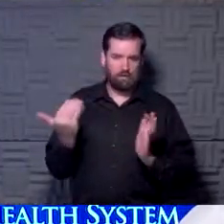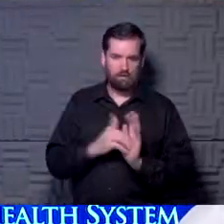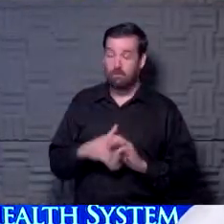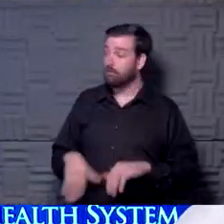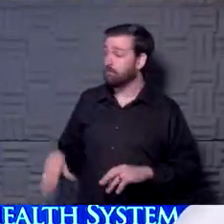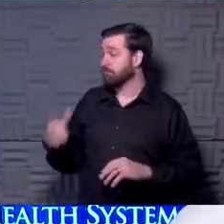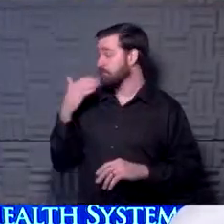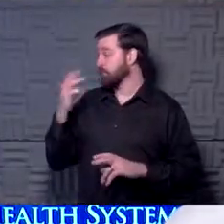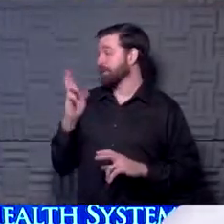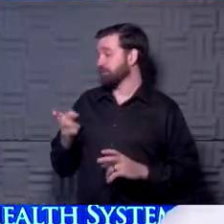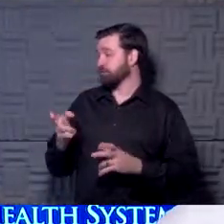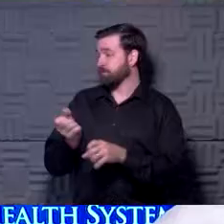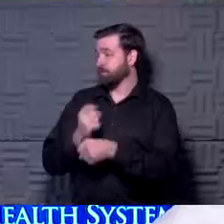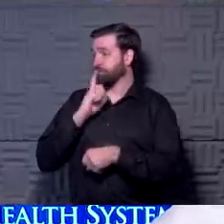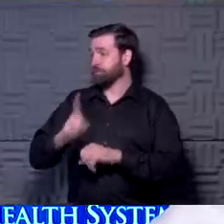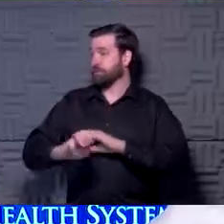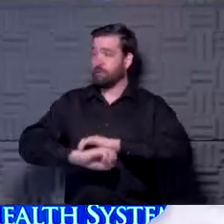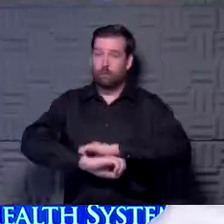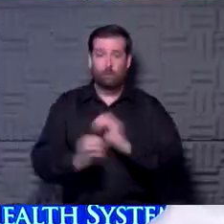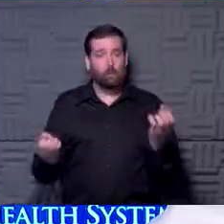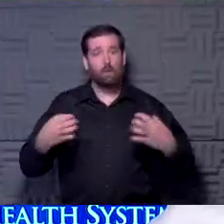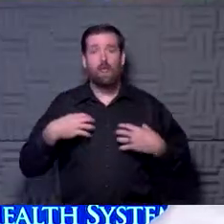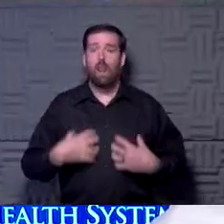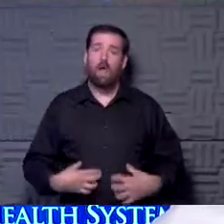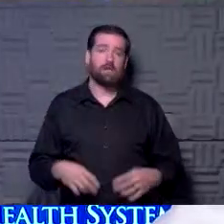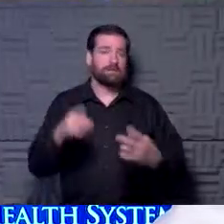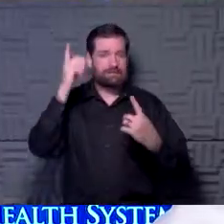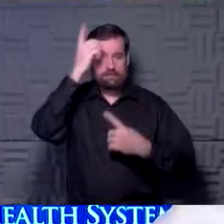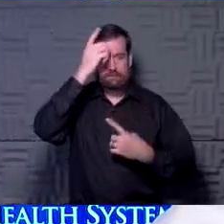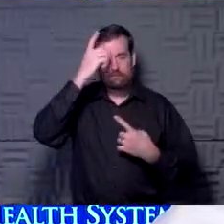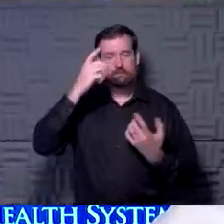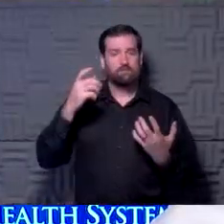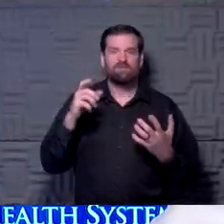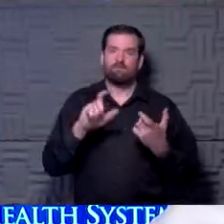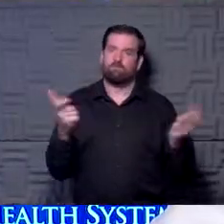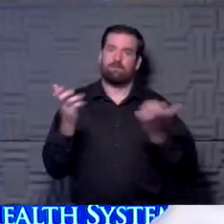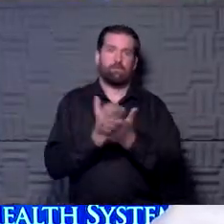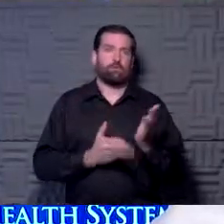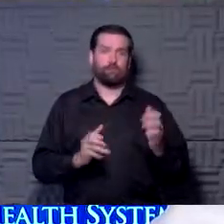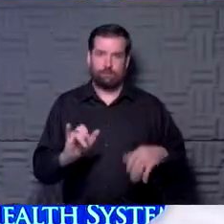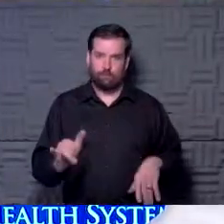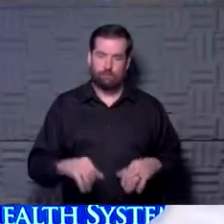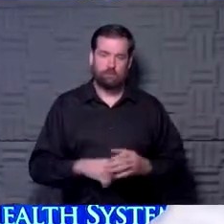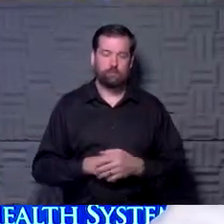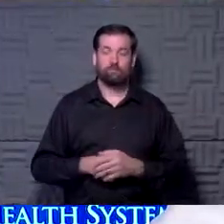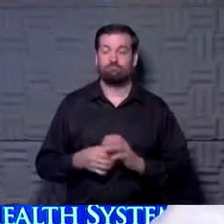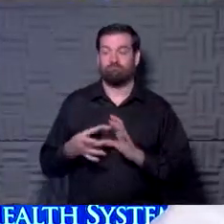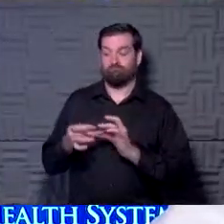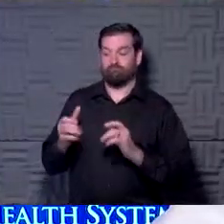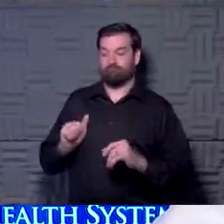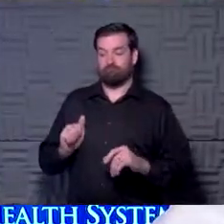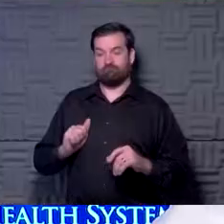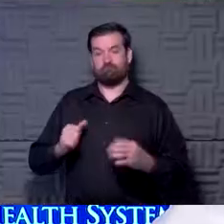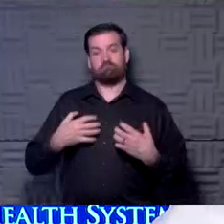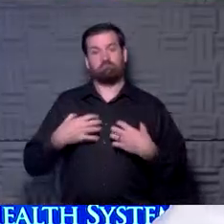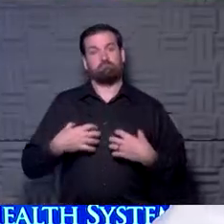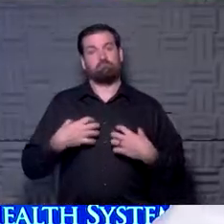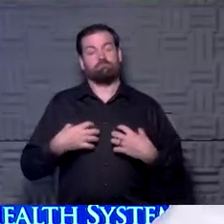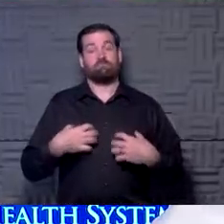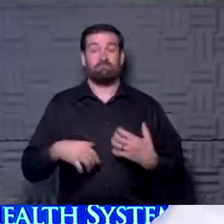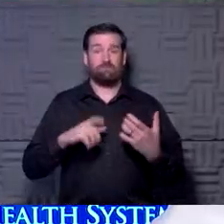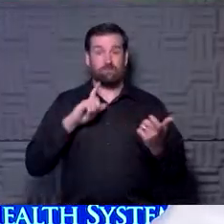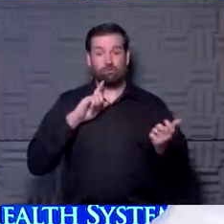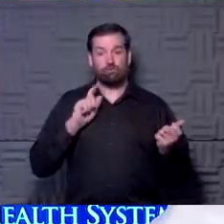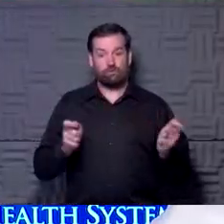tell you, just a good history in making sure people don't have underlying lung disease. I think that's going to be a big part of it as well. I was speaking as a pulmonologist. We do know that there are pulmonary